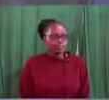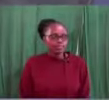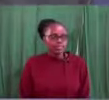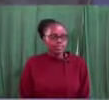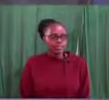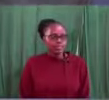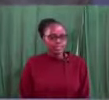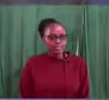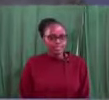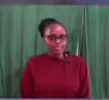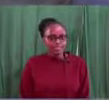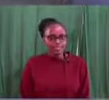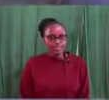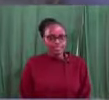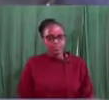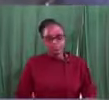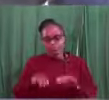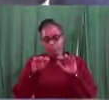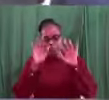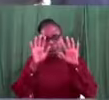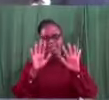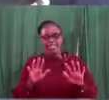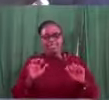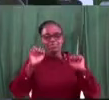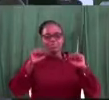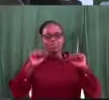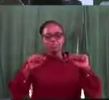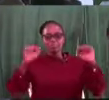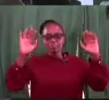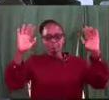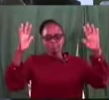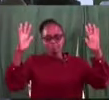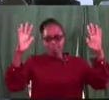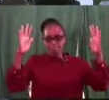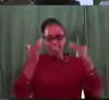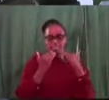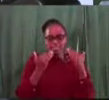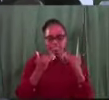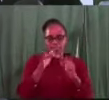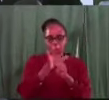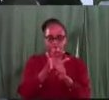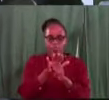Okay. Wonderful. We can also give her a round of applause for that. Thank you very much.